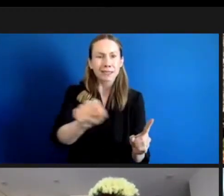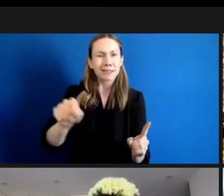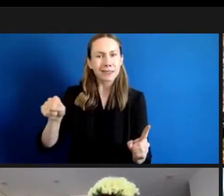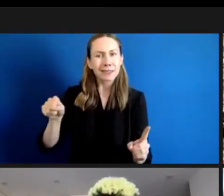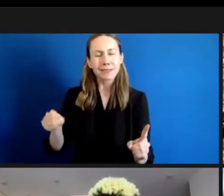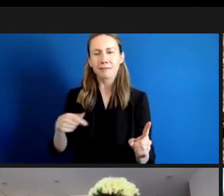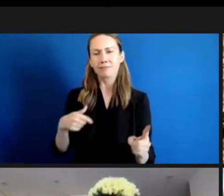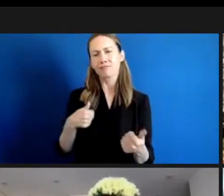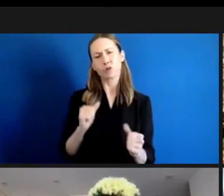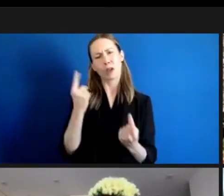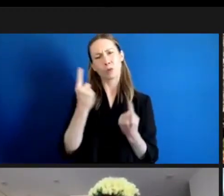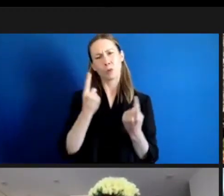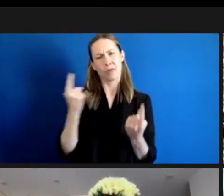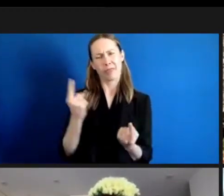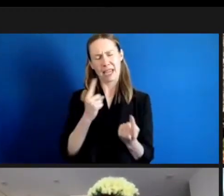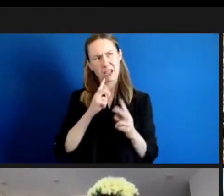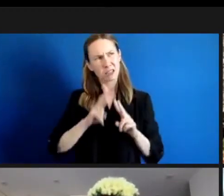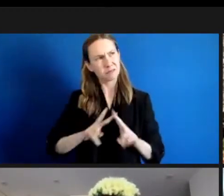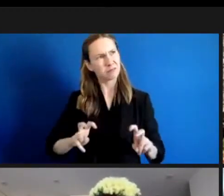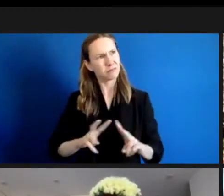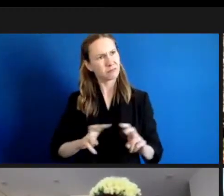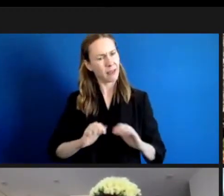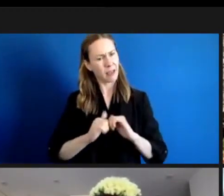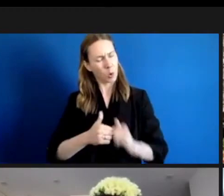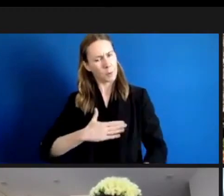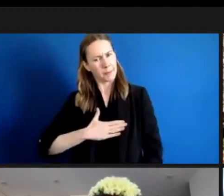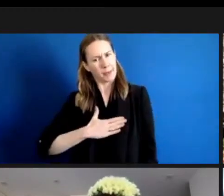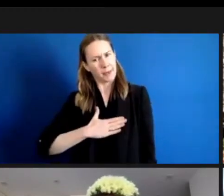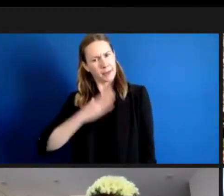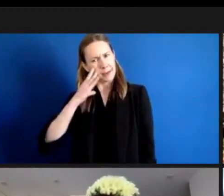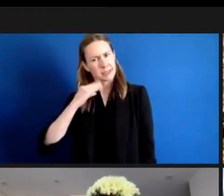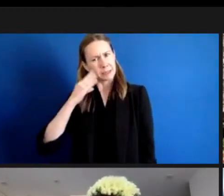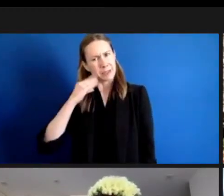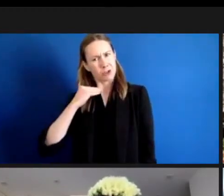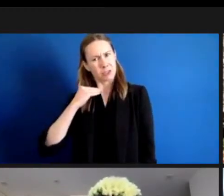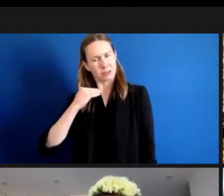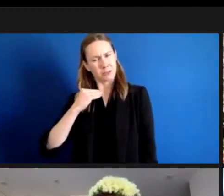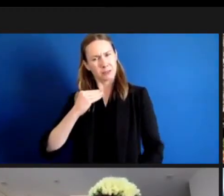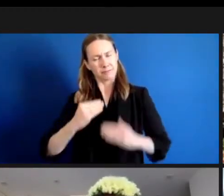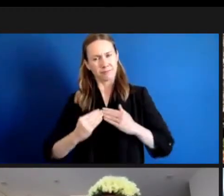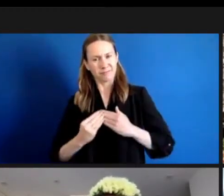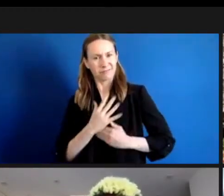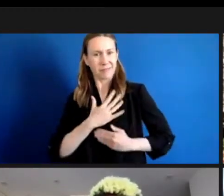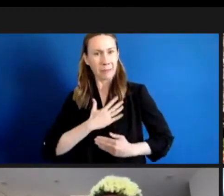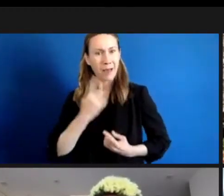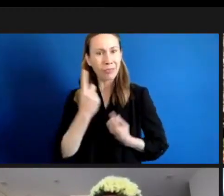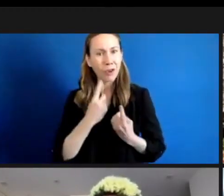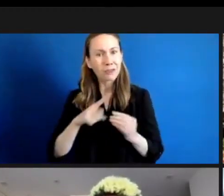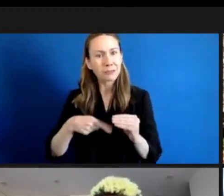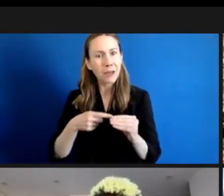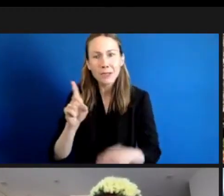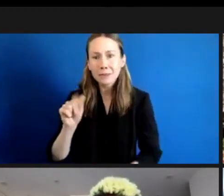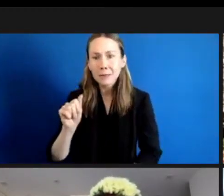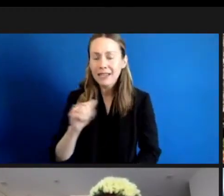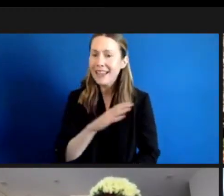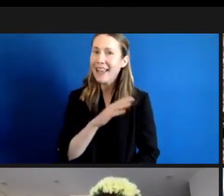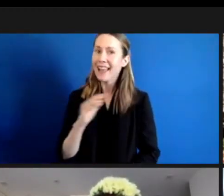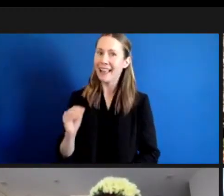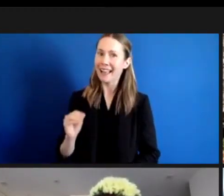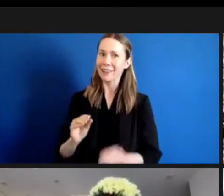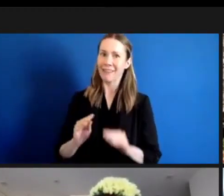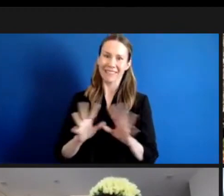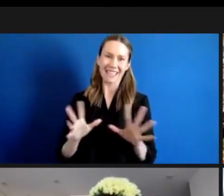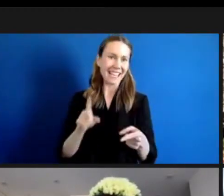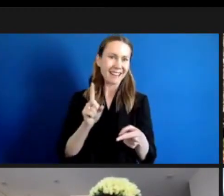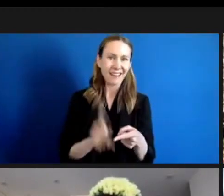trying to think really critically about the ways that my experience informs my thoughts about disability, but obviously cannot be